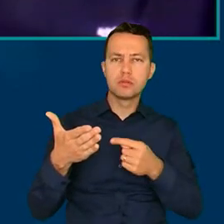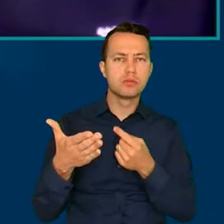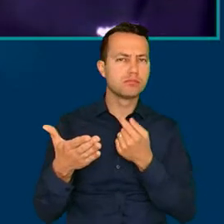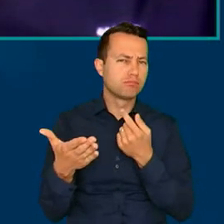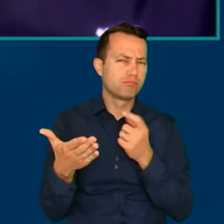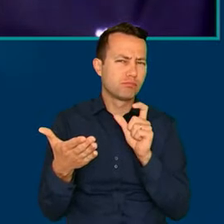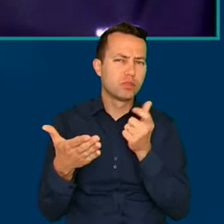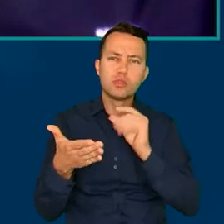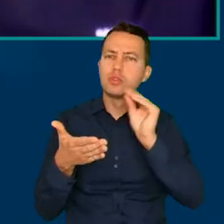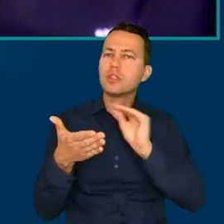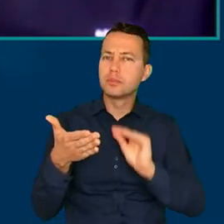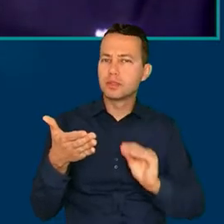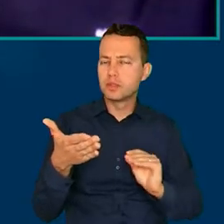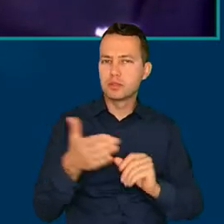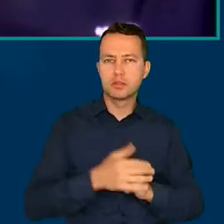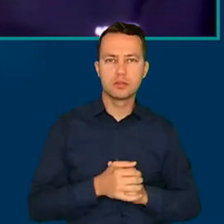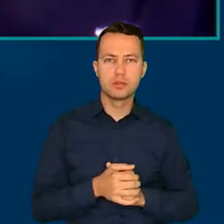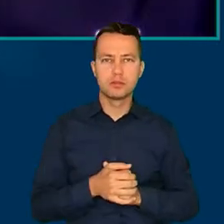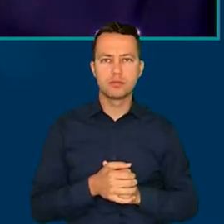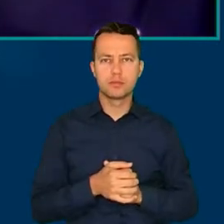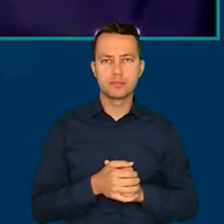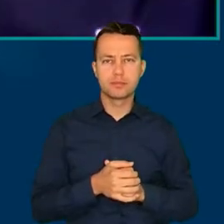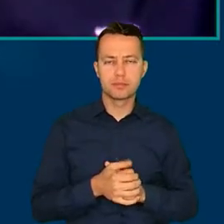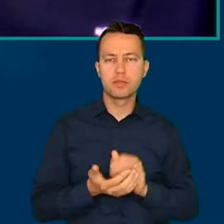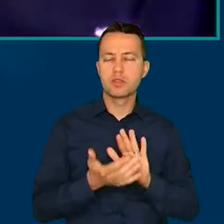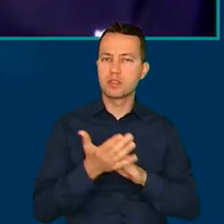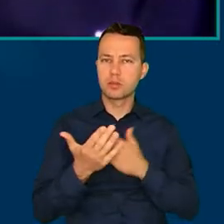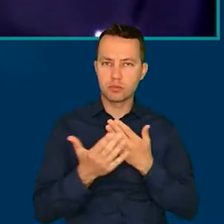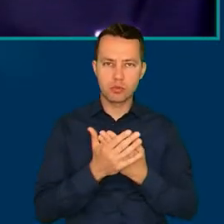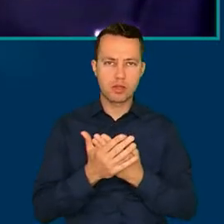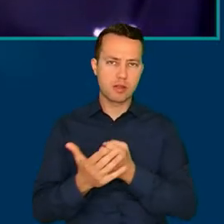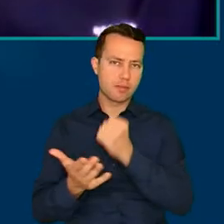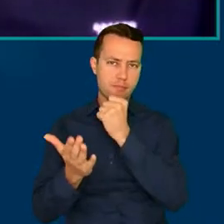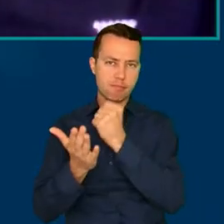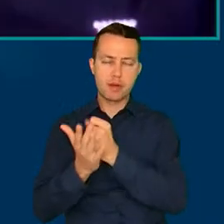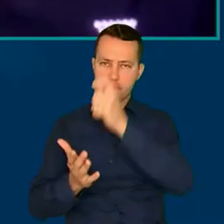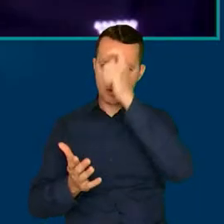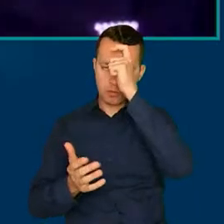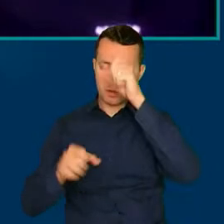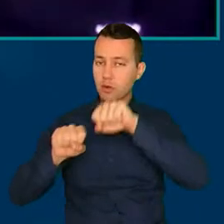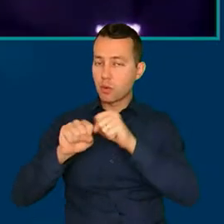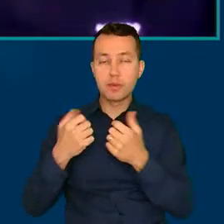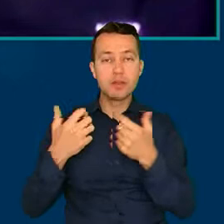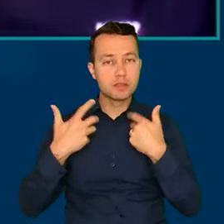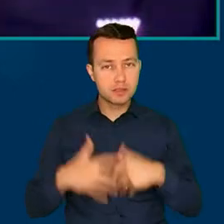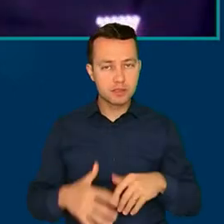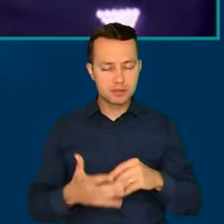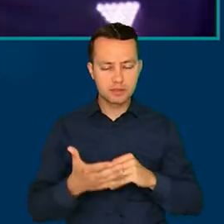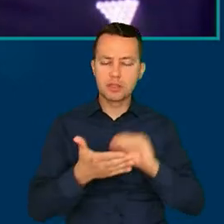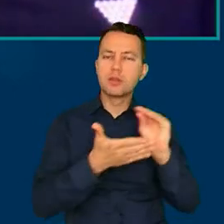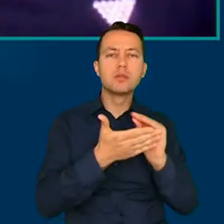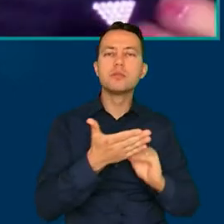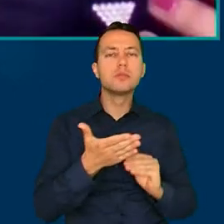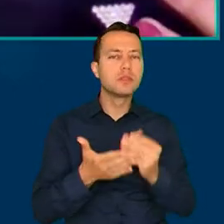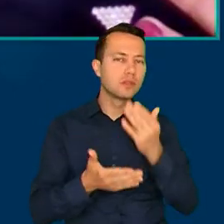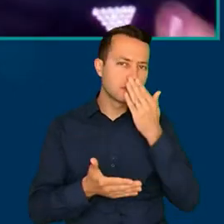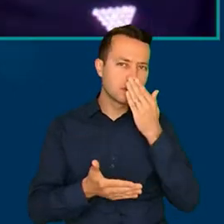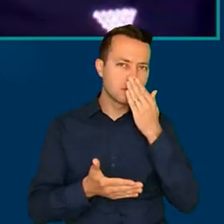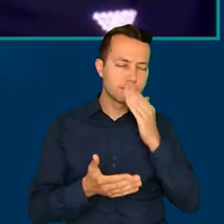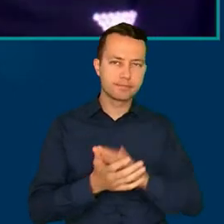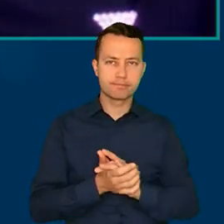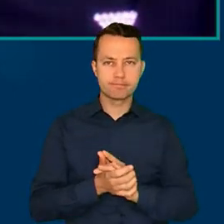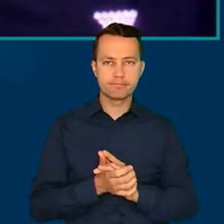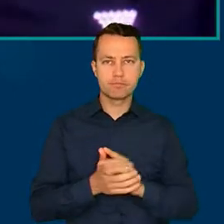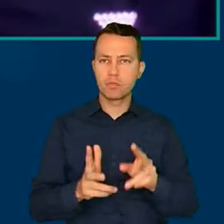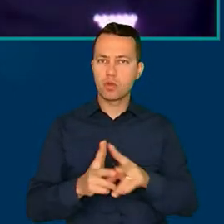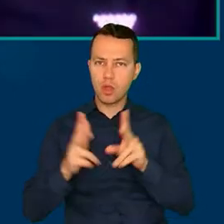So what needs to be reported is what the company does to avoid human rights violations at the level